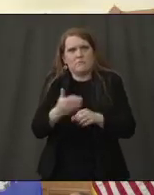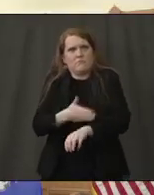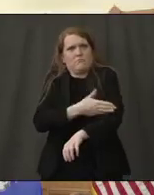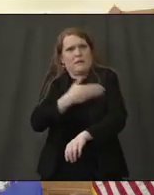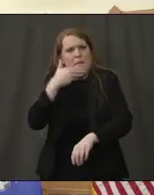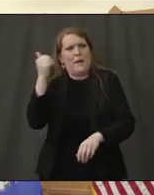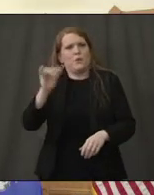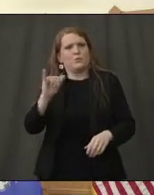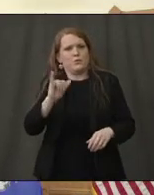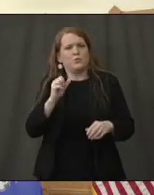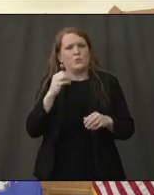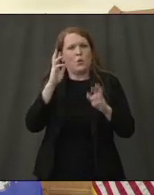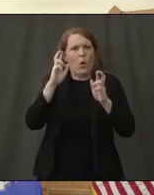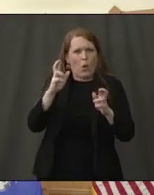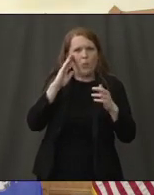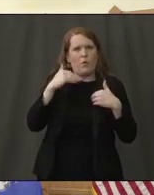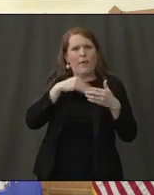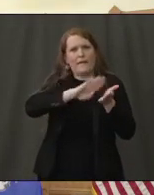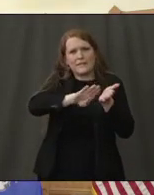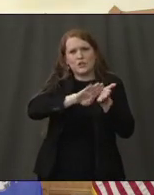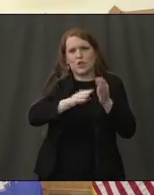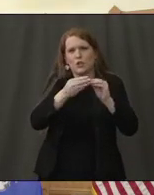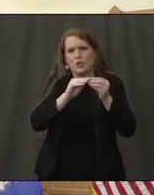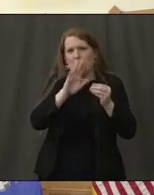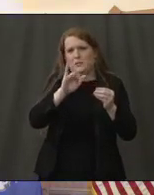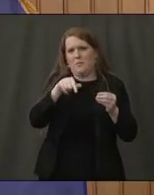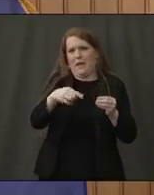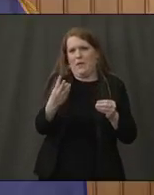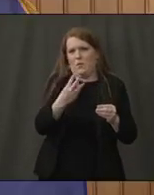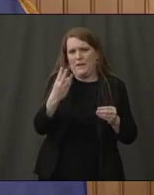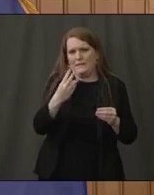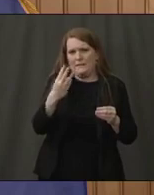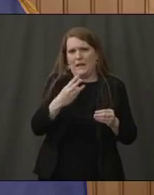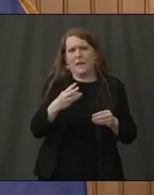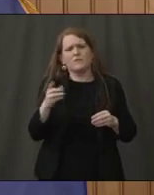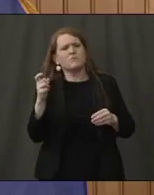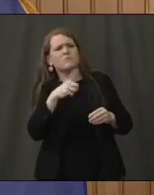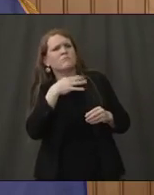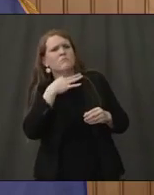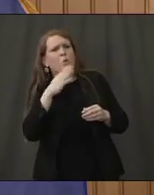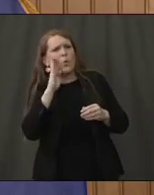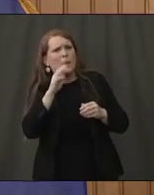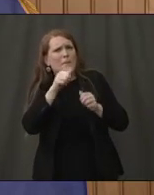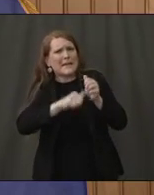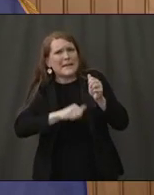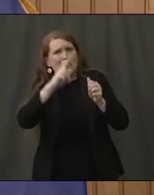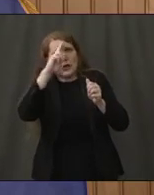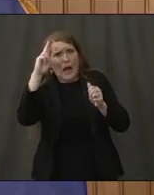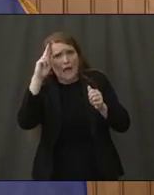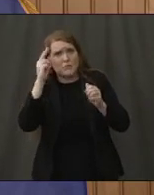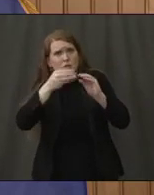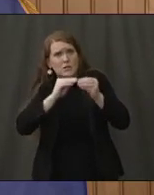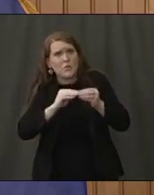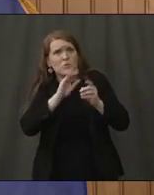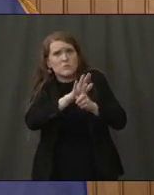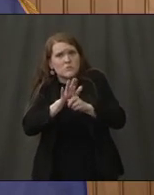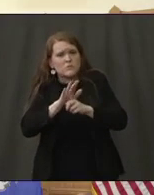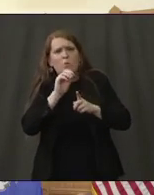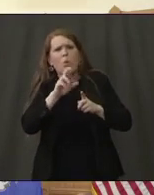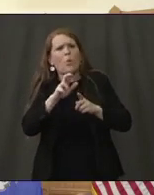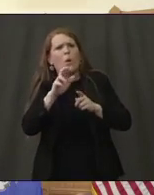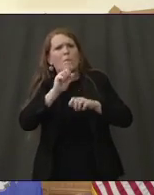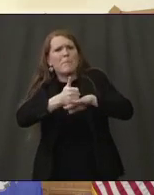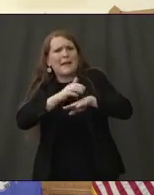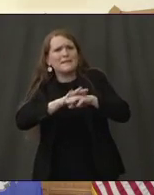or by hospital, town? I think we'll certainly have it by county. I'll see if we can get it by hospital. I don't know that. And as